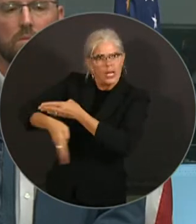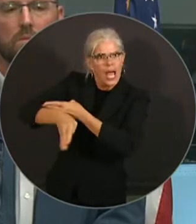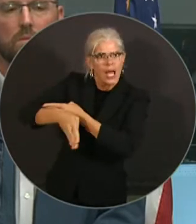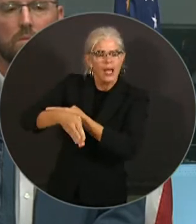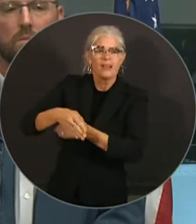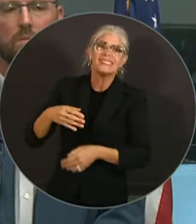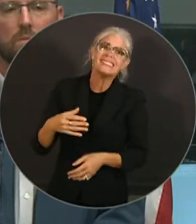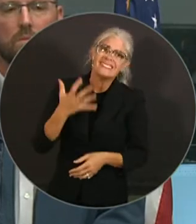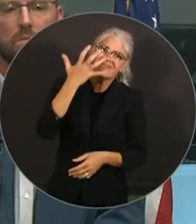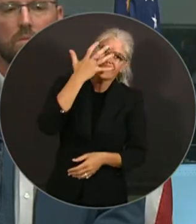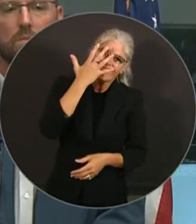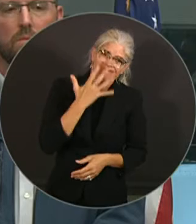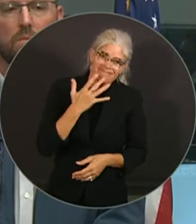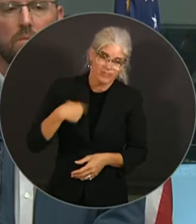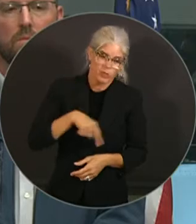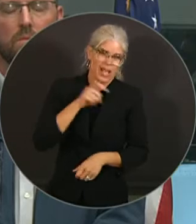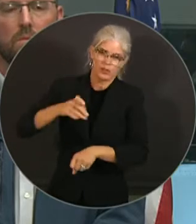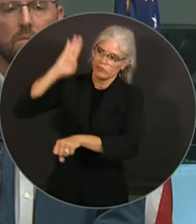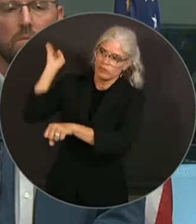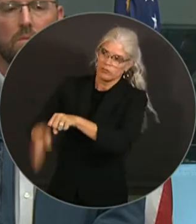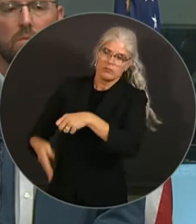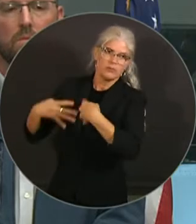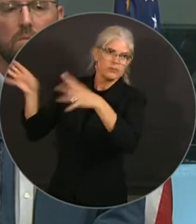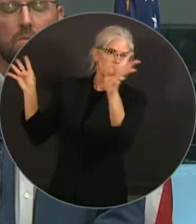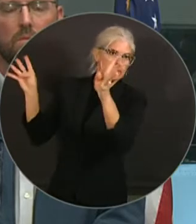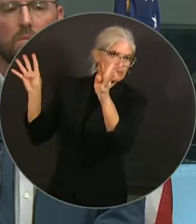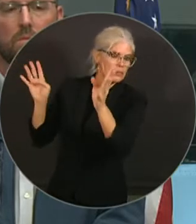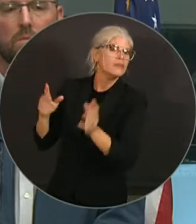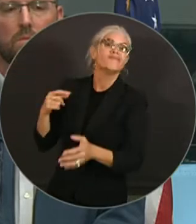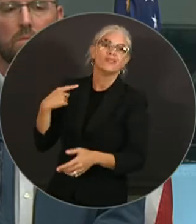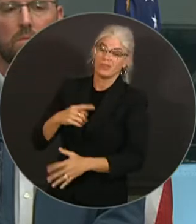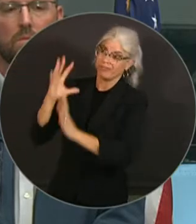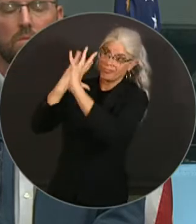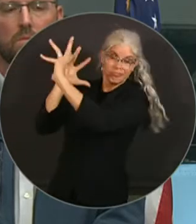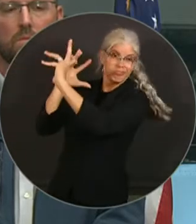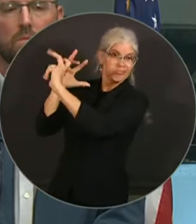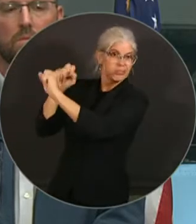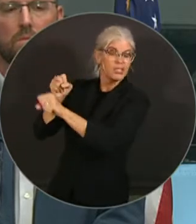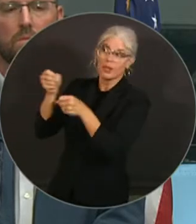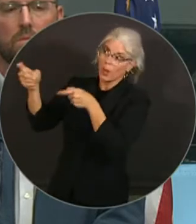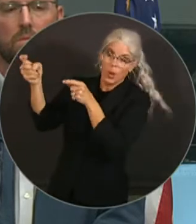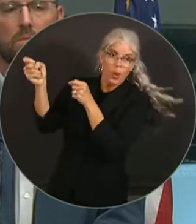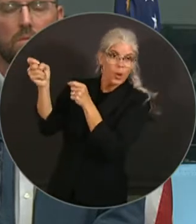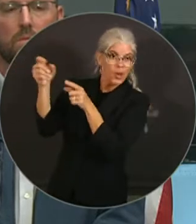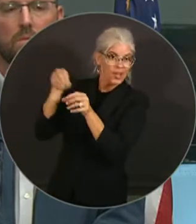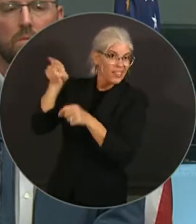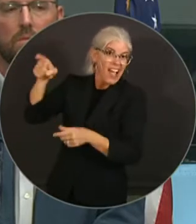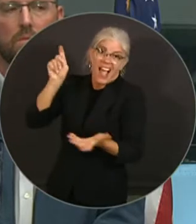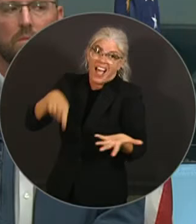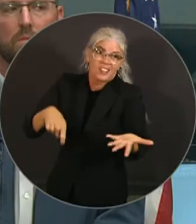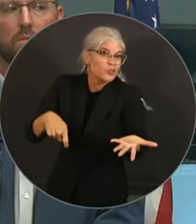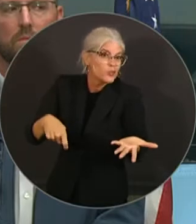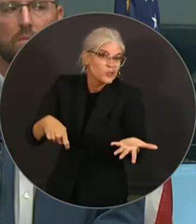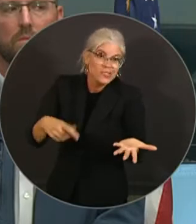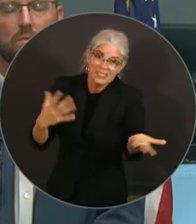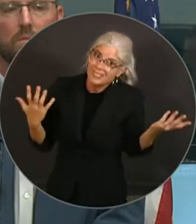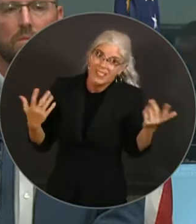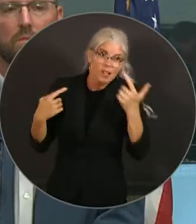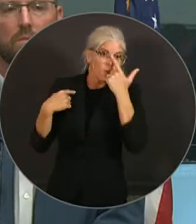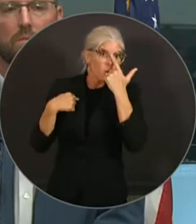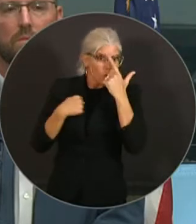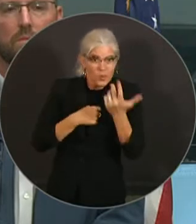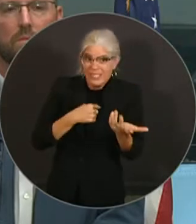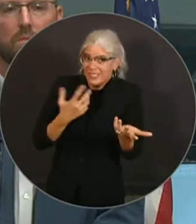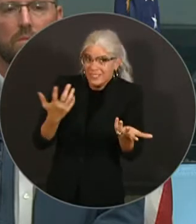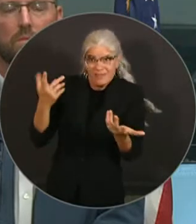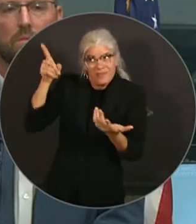break into that facility and open it up. And I would say to local governments that we have to have your cooperation, your continued